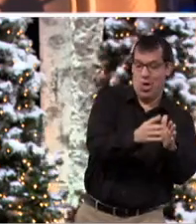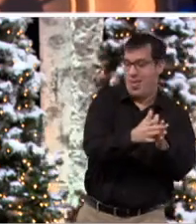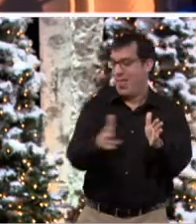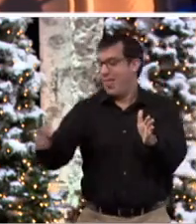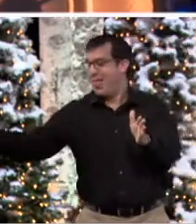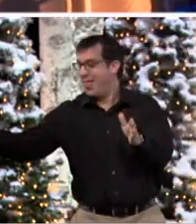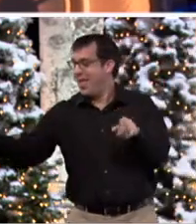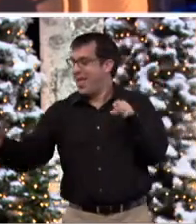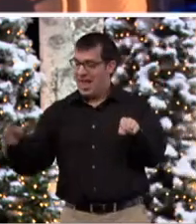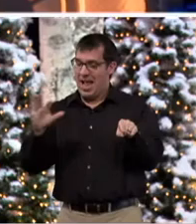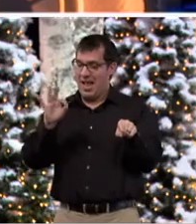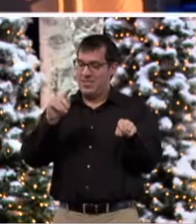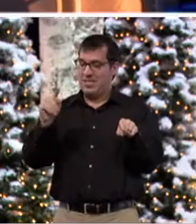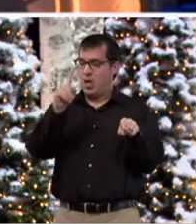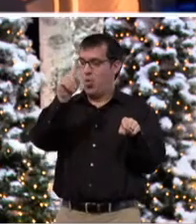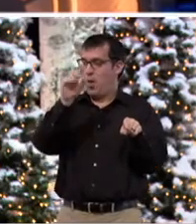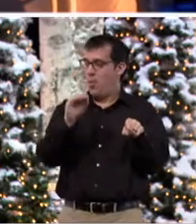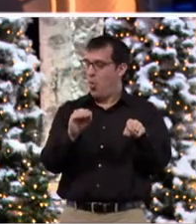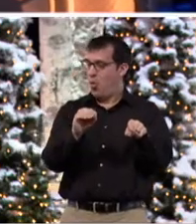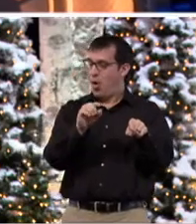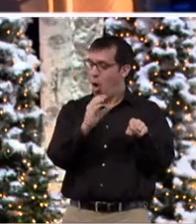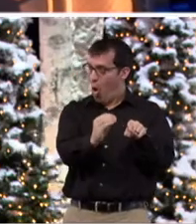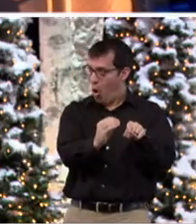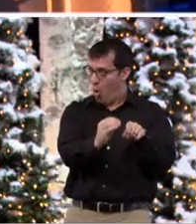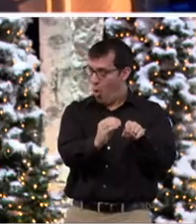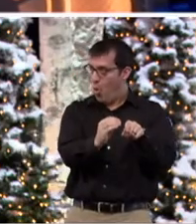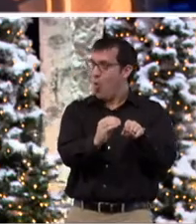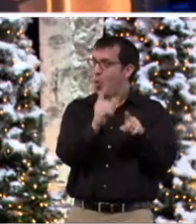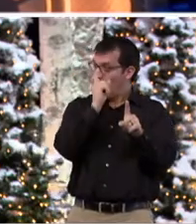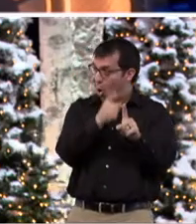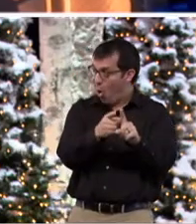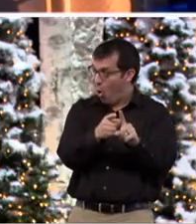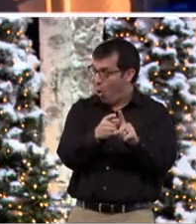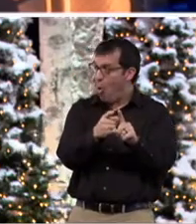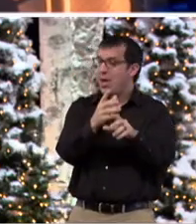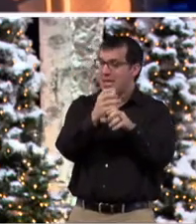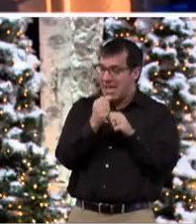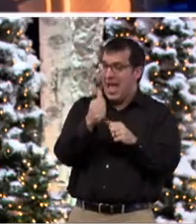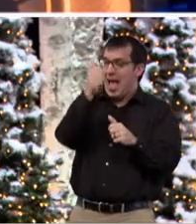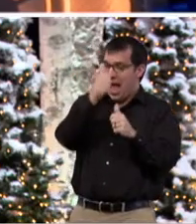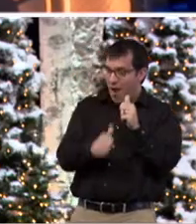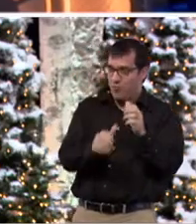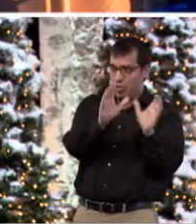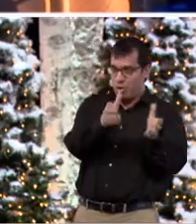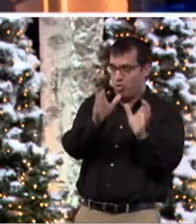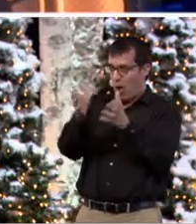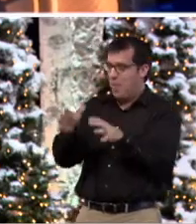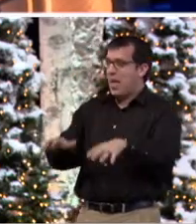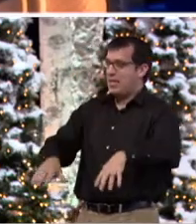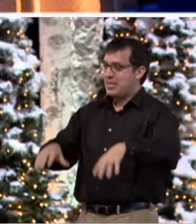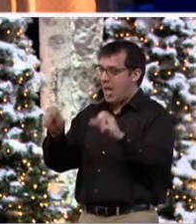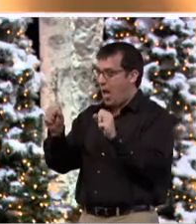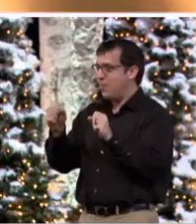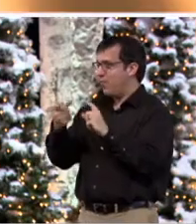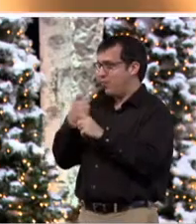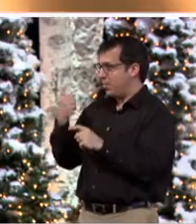FTT, finish the task 1.0, was to get every tribe adopted by some